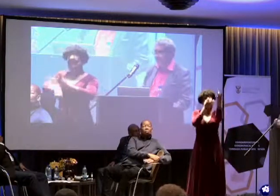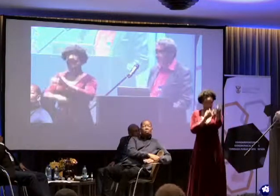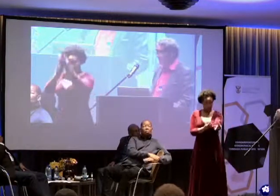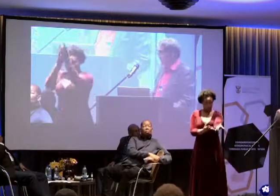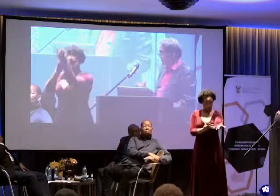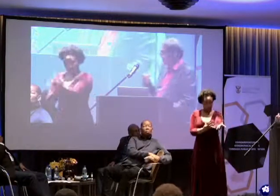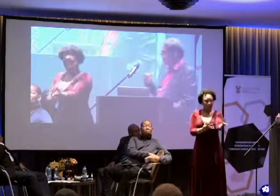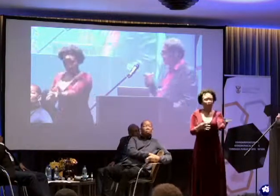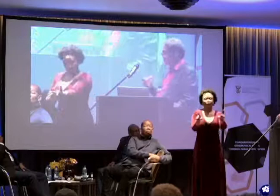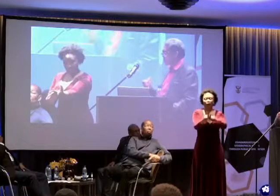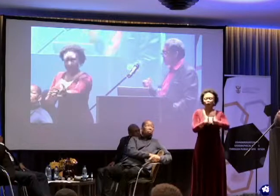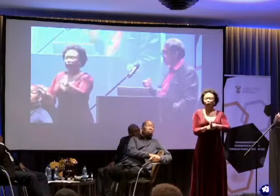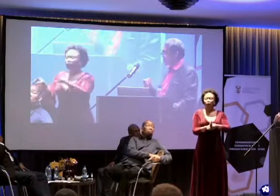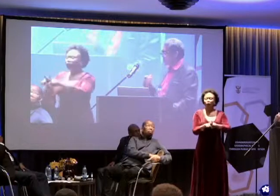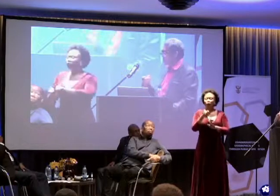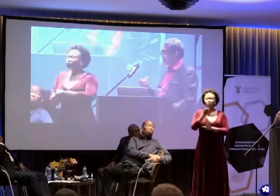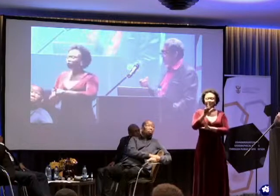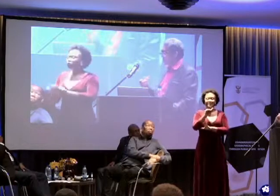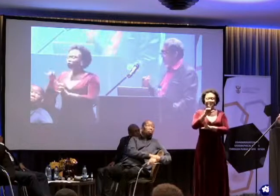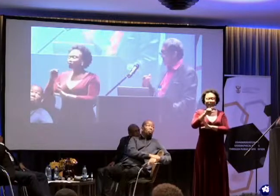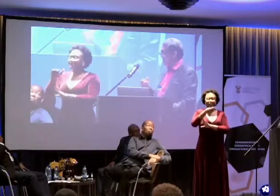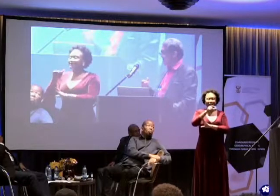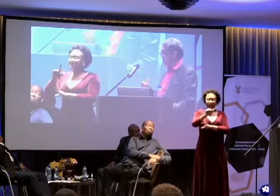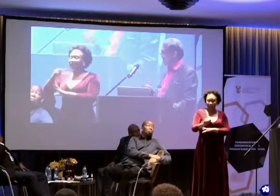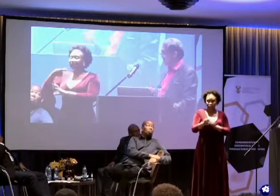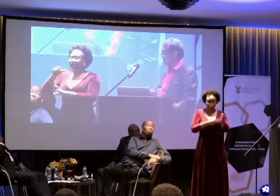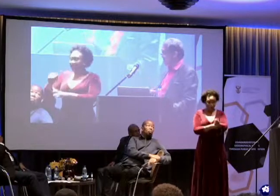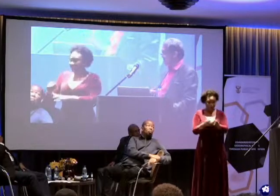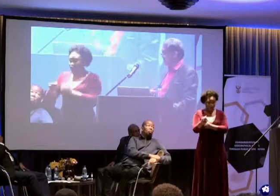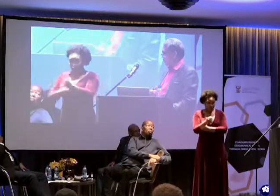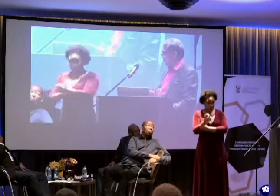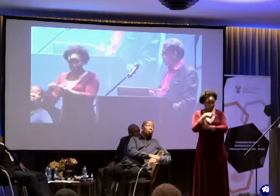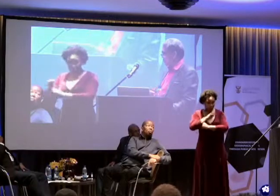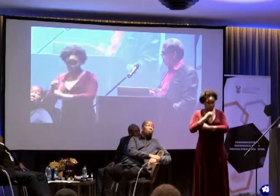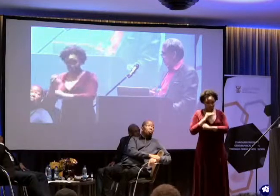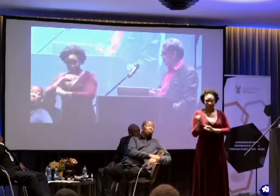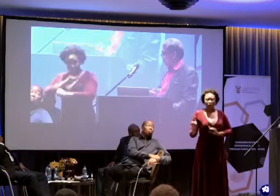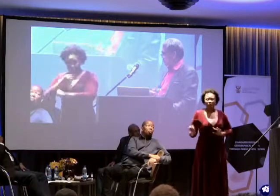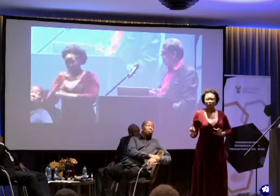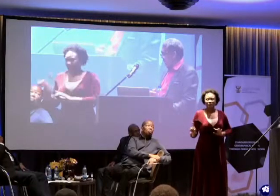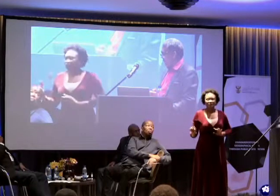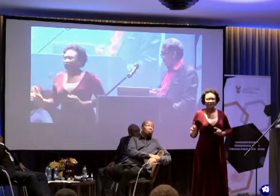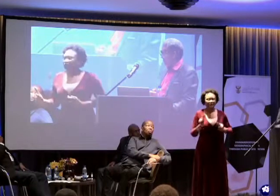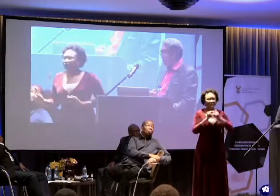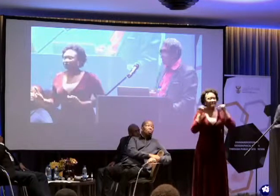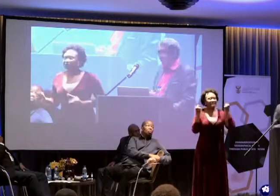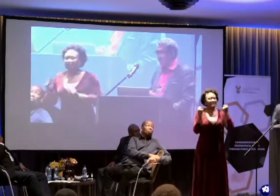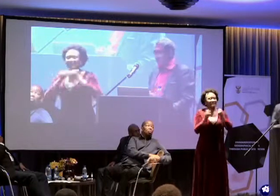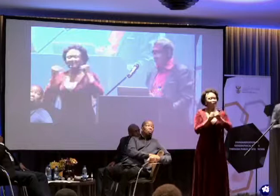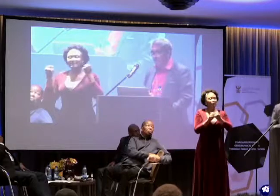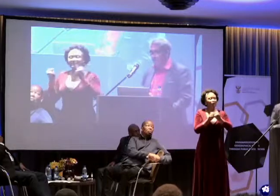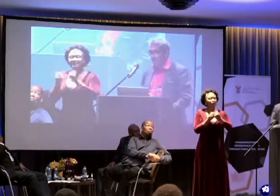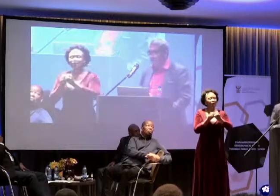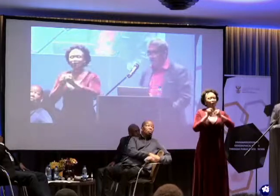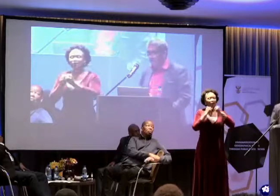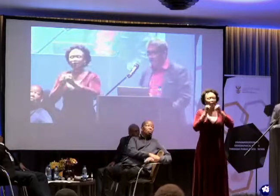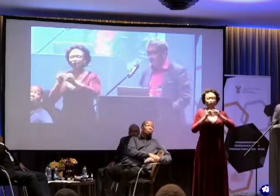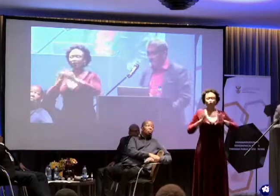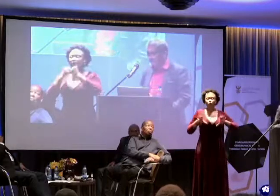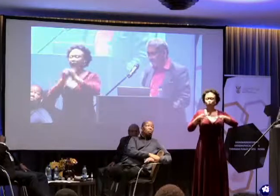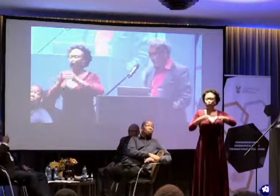the SALGA structure, we have the national working group